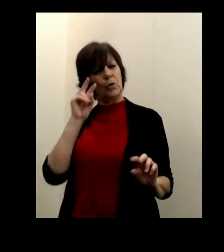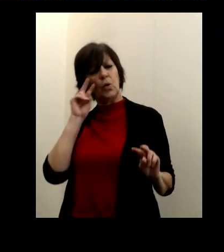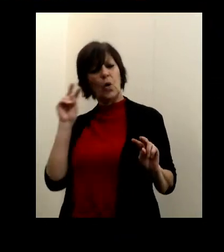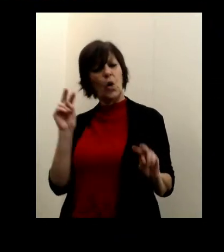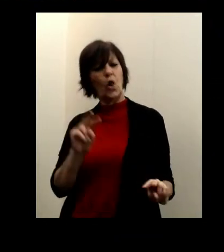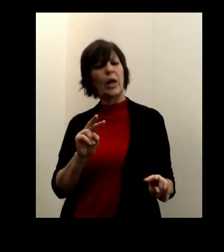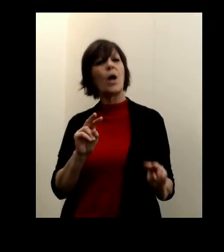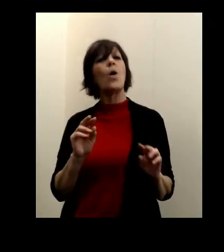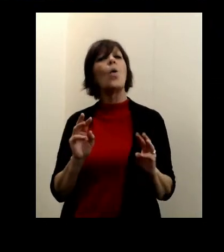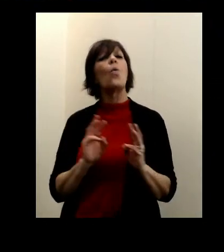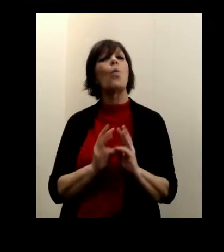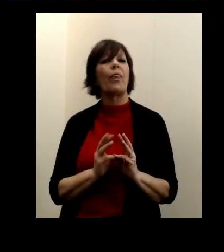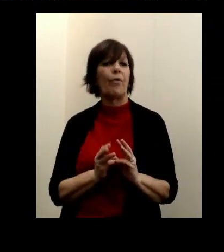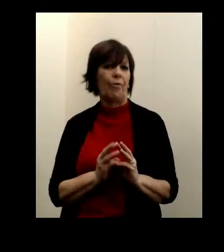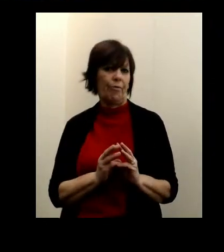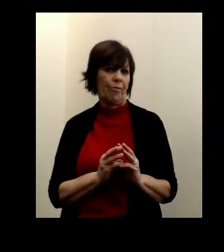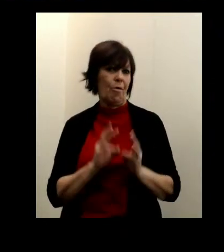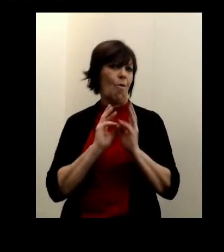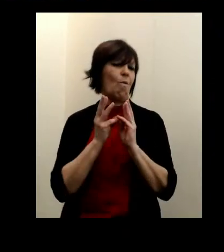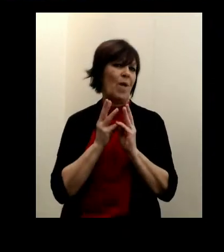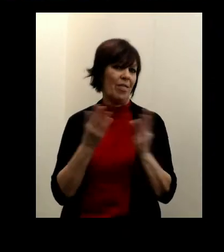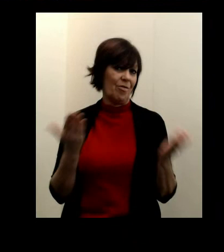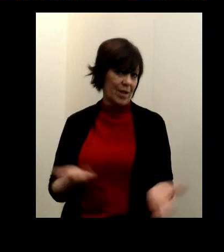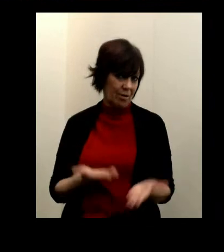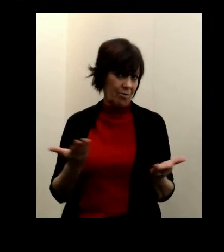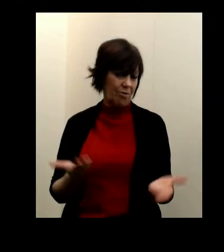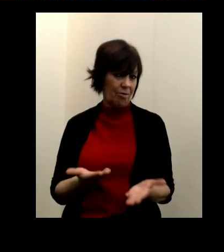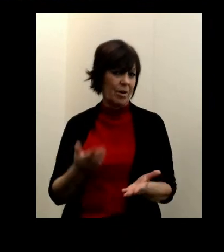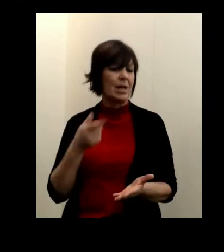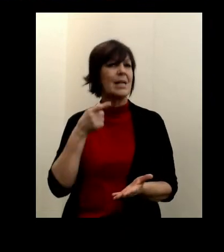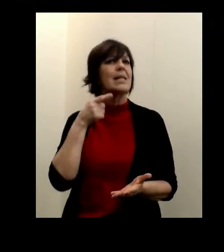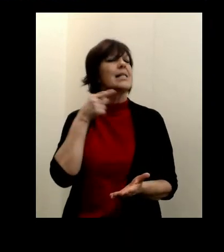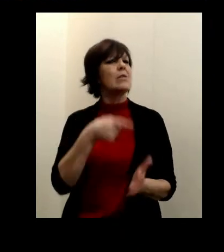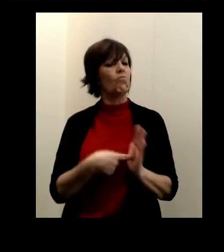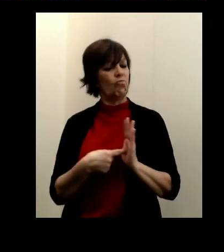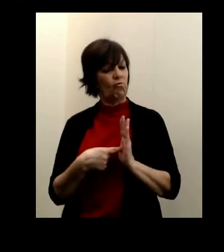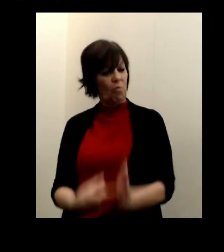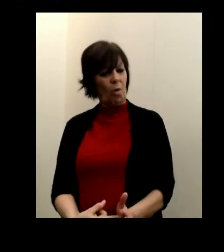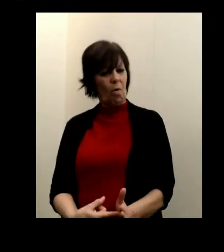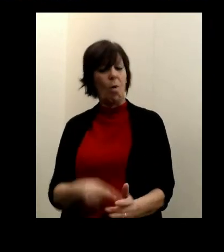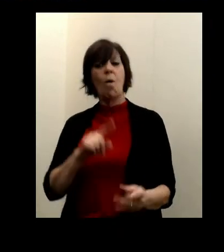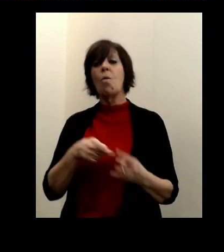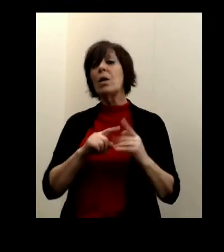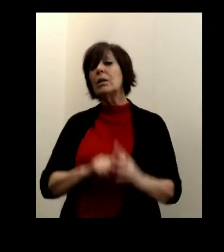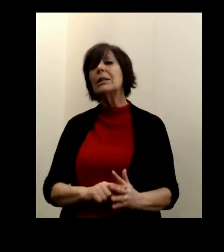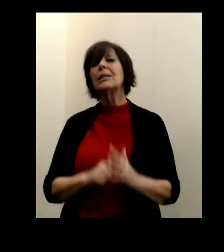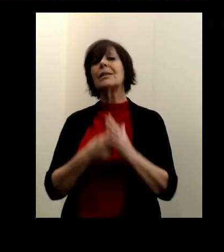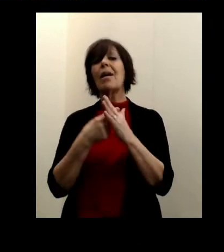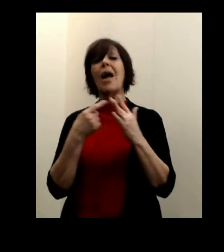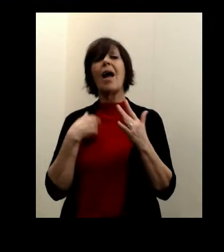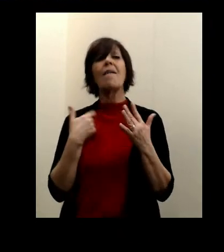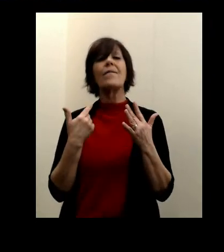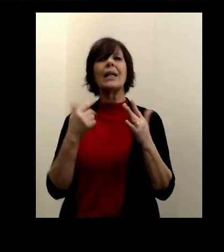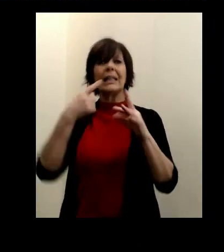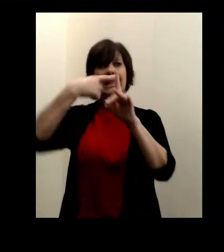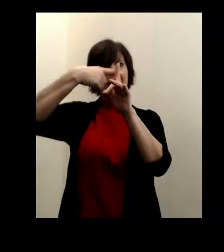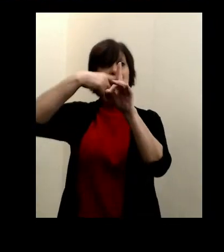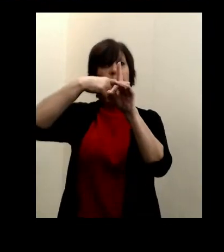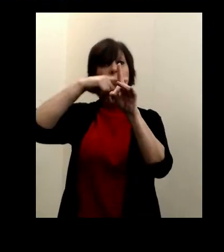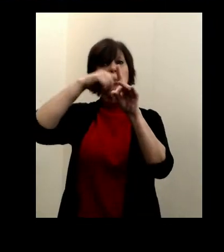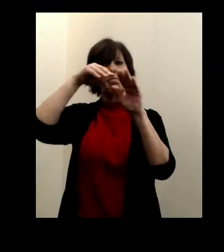our weather report in Erie County. And what he was able to show then, when we started to have a drop in